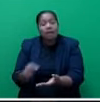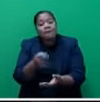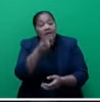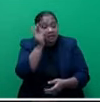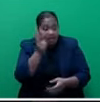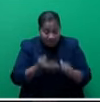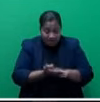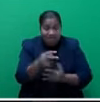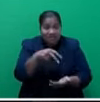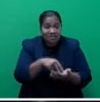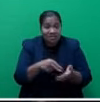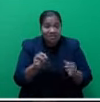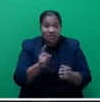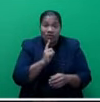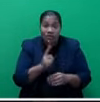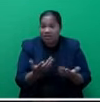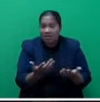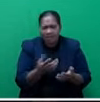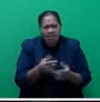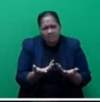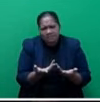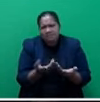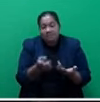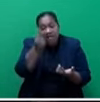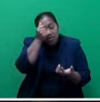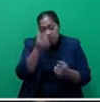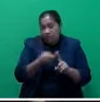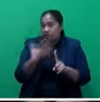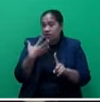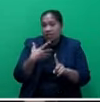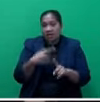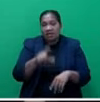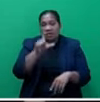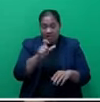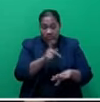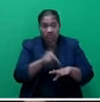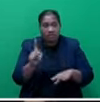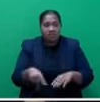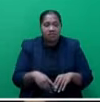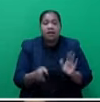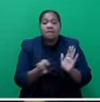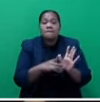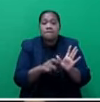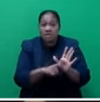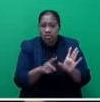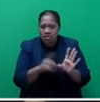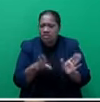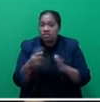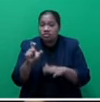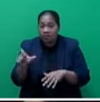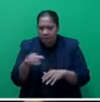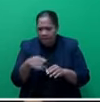order is used. I mean, I know the former clerk to Parliament, Mary Chapman, in one of the seminars,